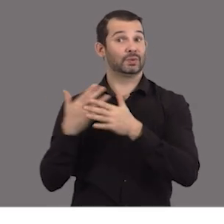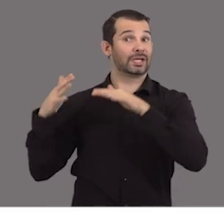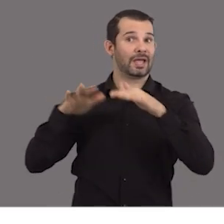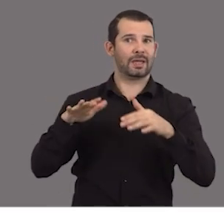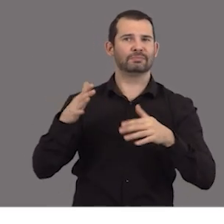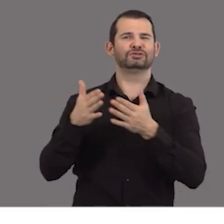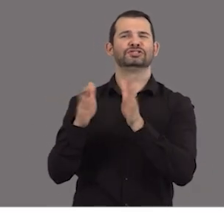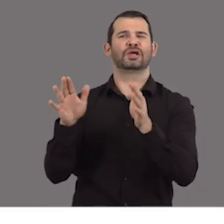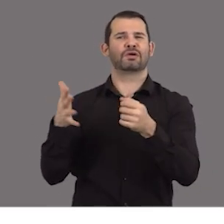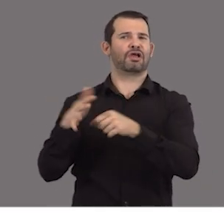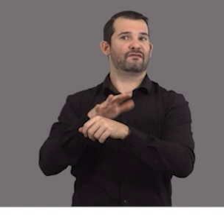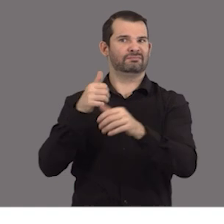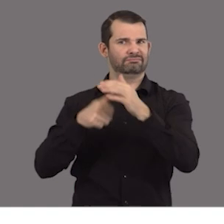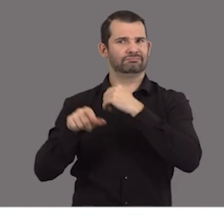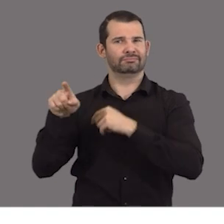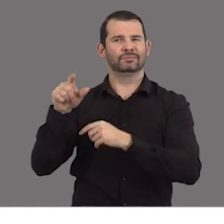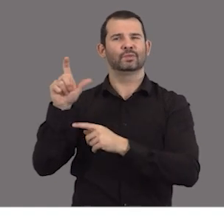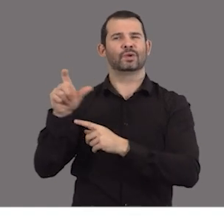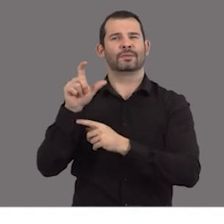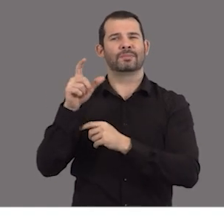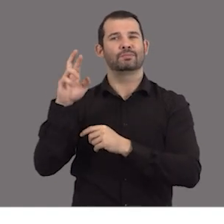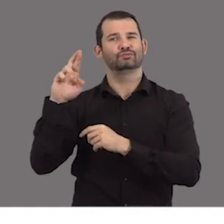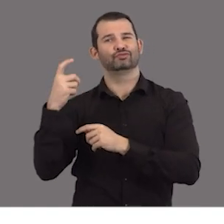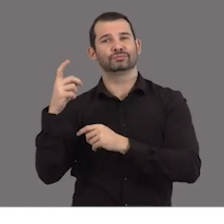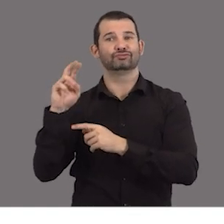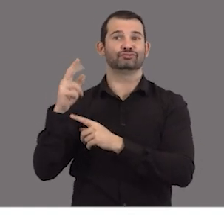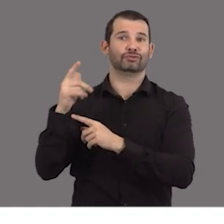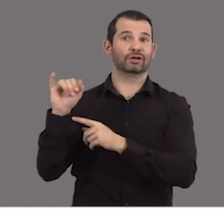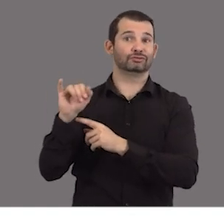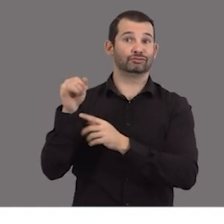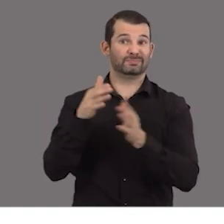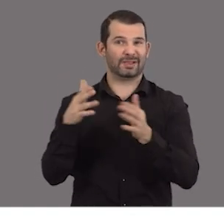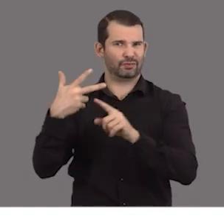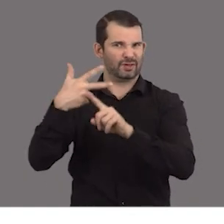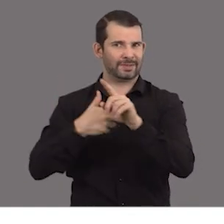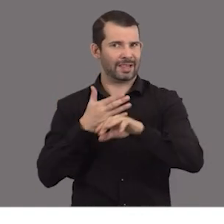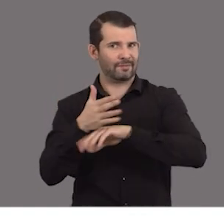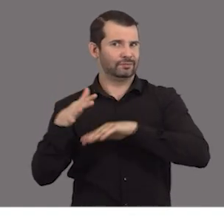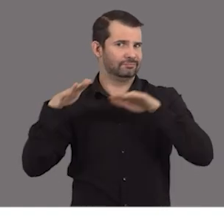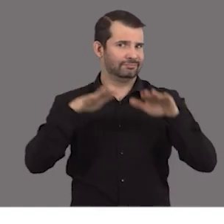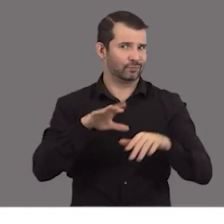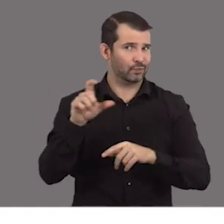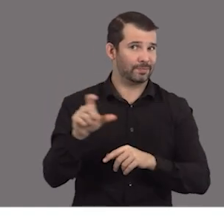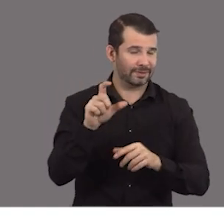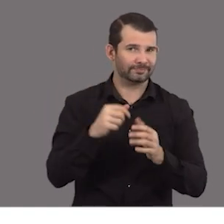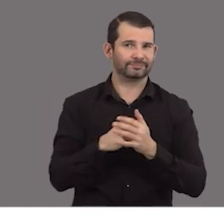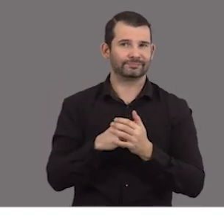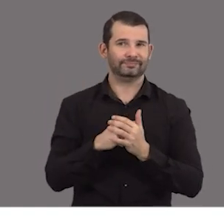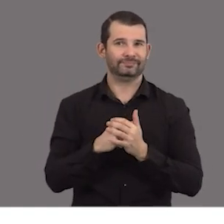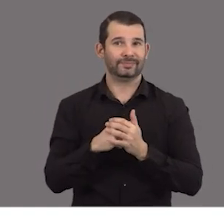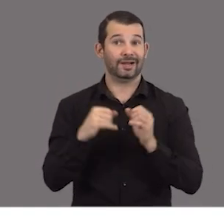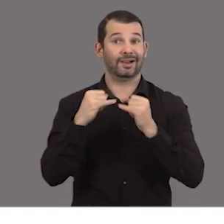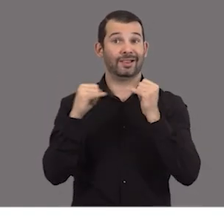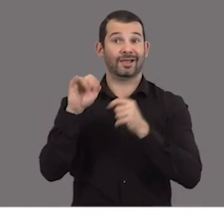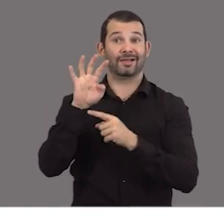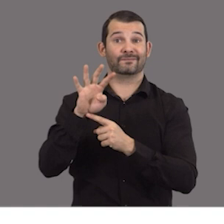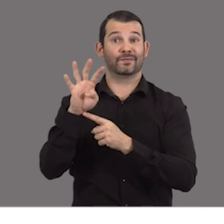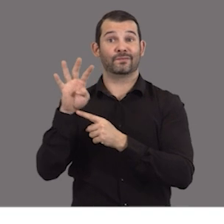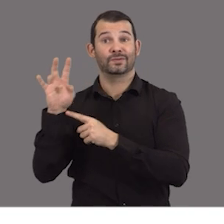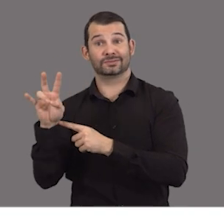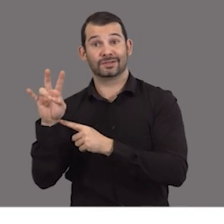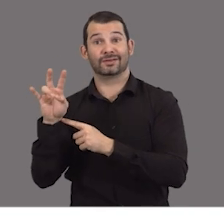Newcomers are generally covered by the Quebec Prescription Drug Insurance Plan 3 months after settling in Quebec.